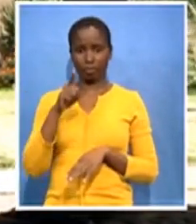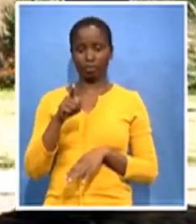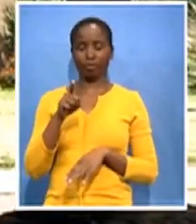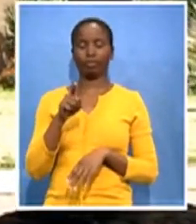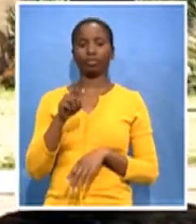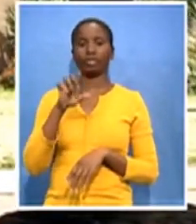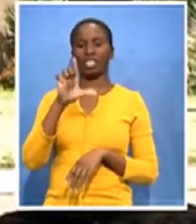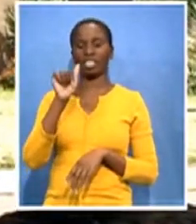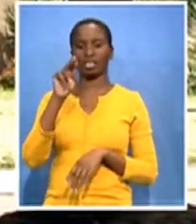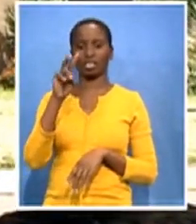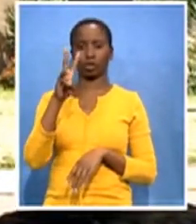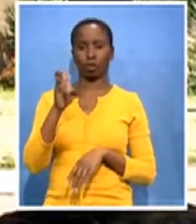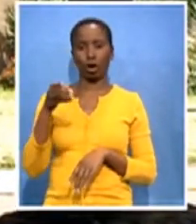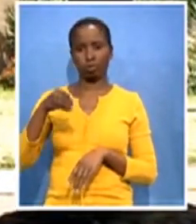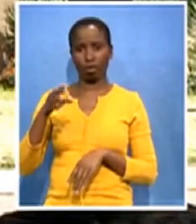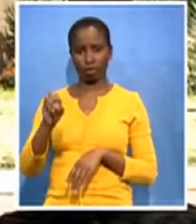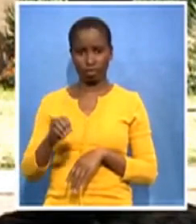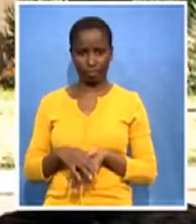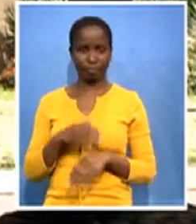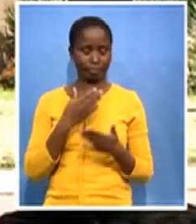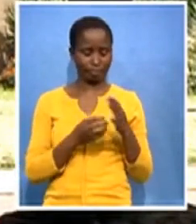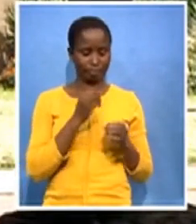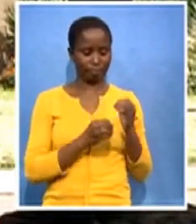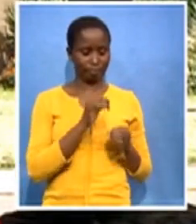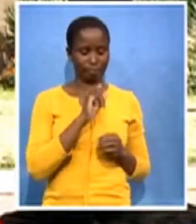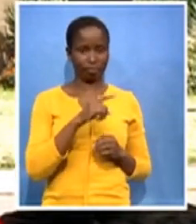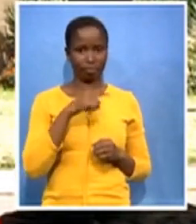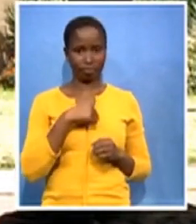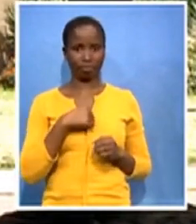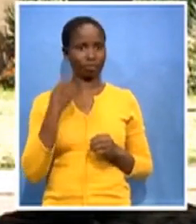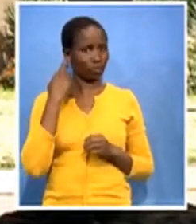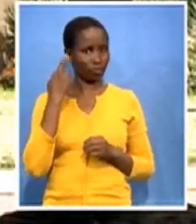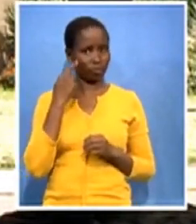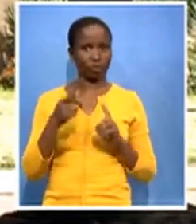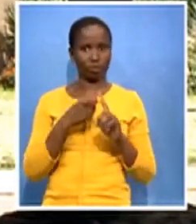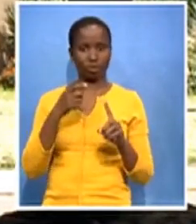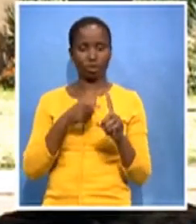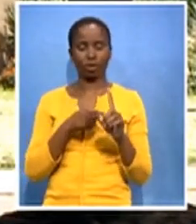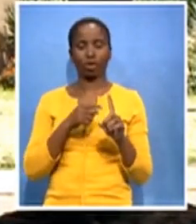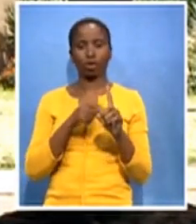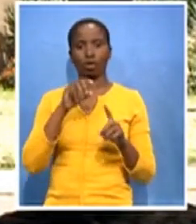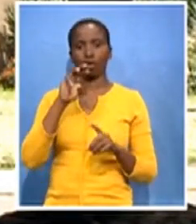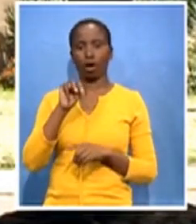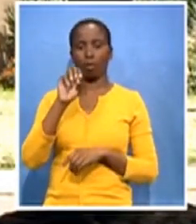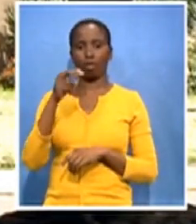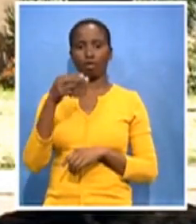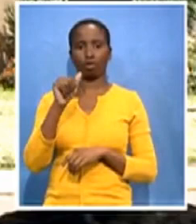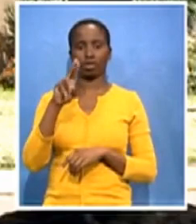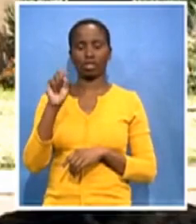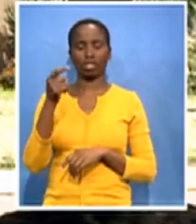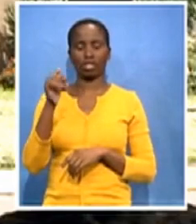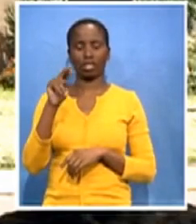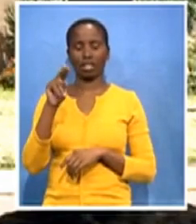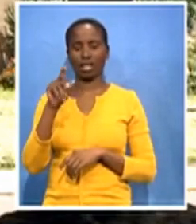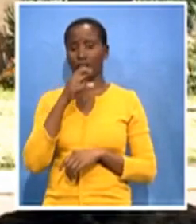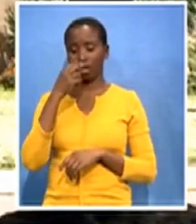Region of Thabo Mofokeng. My name is Mosa Mbele. As the economic freedom fighters, we want to state categorically